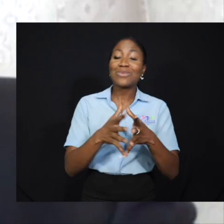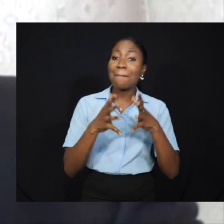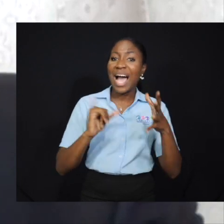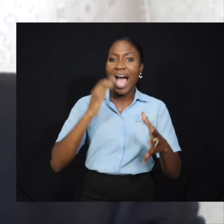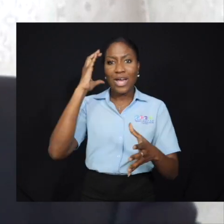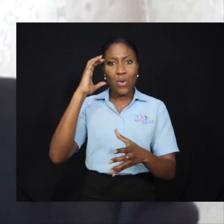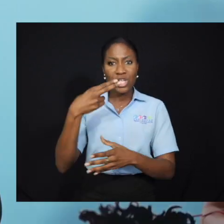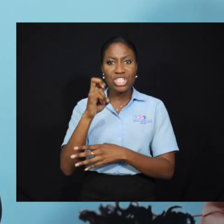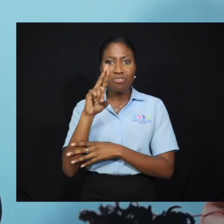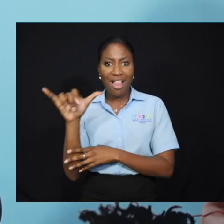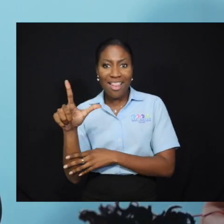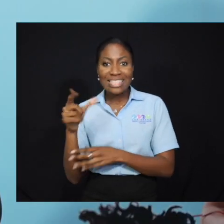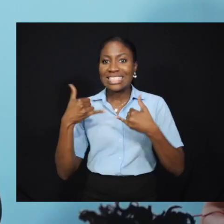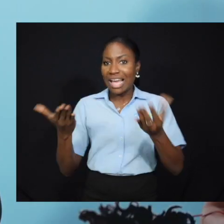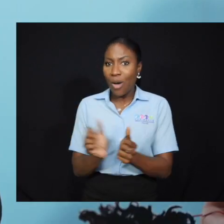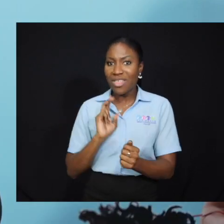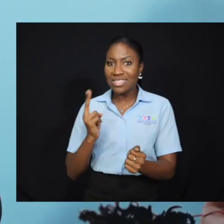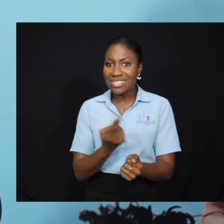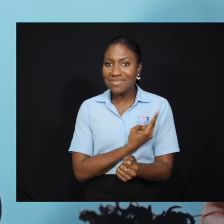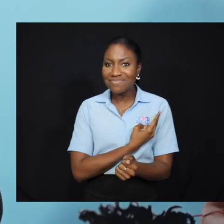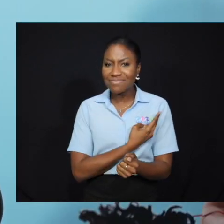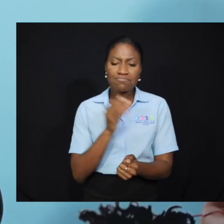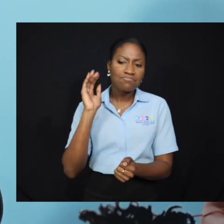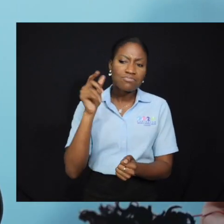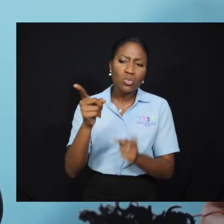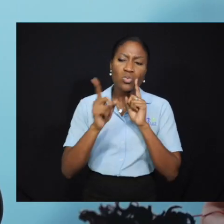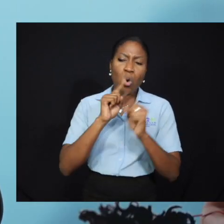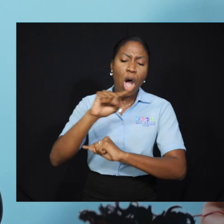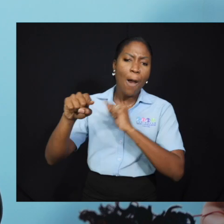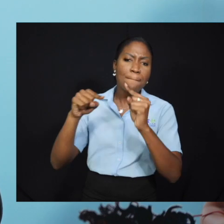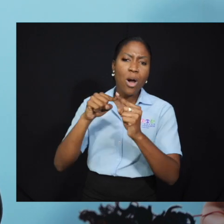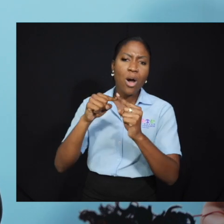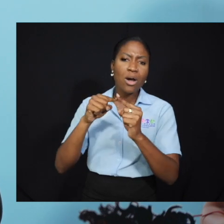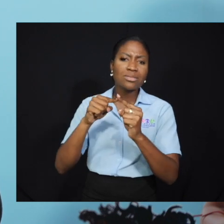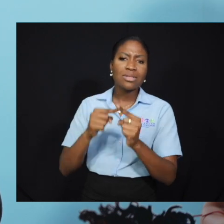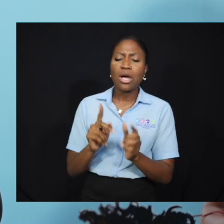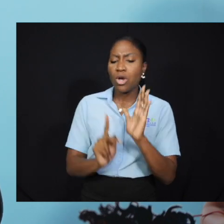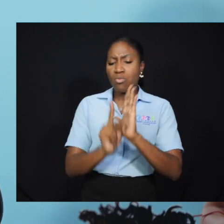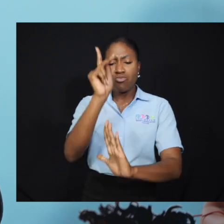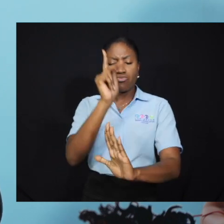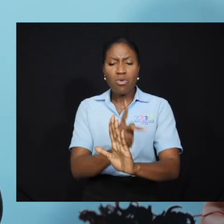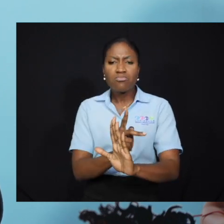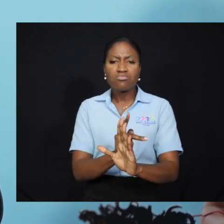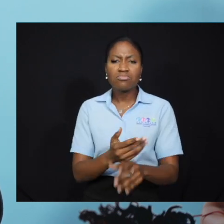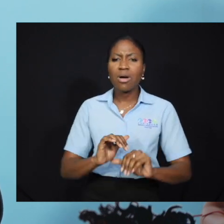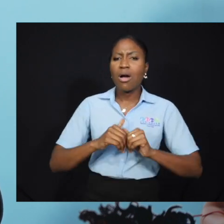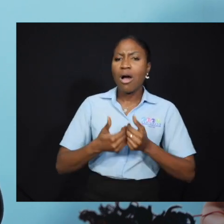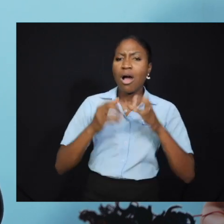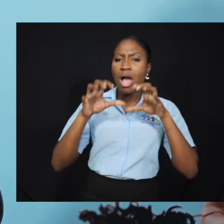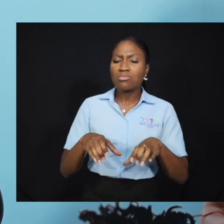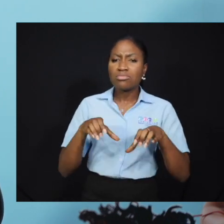ministry's offices. Thank you so much. I know Charlene is still with us. And Charlene, you spoke a bit about